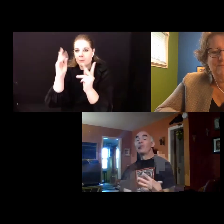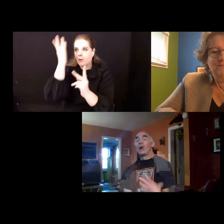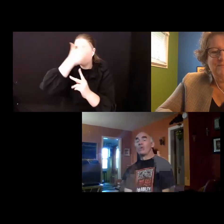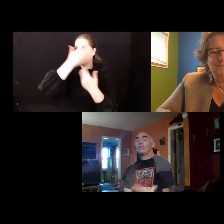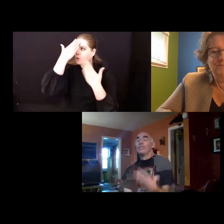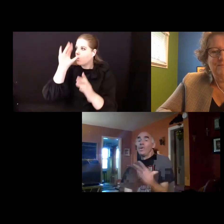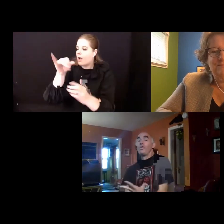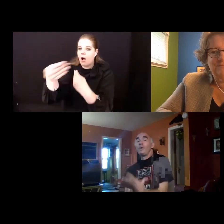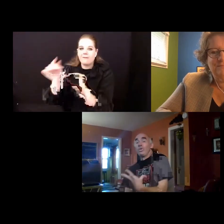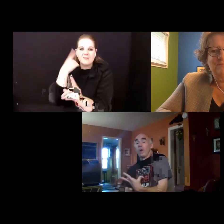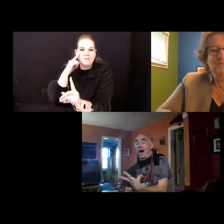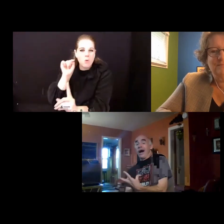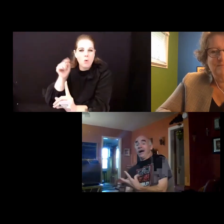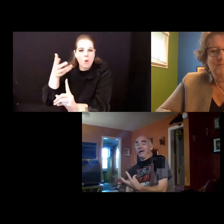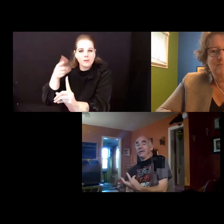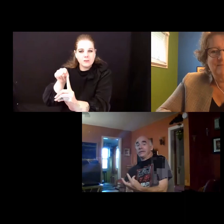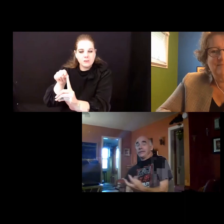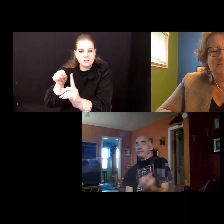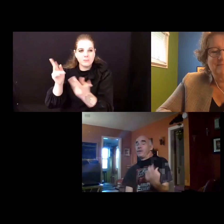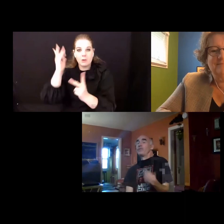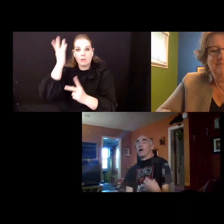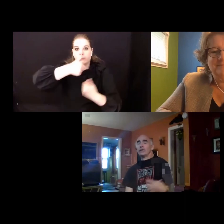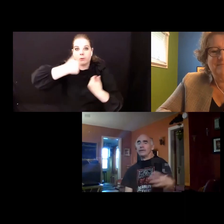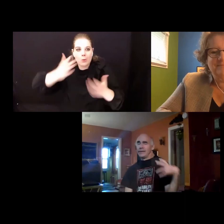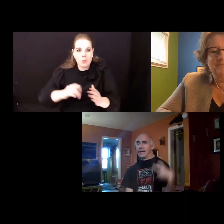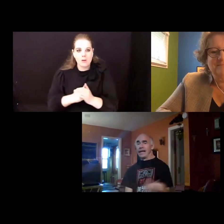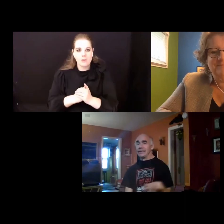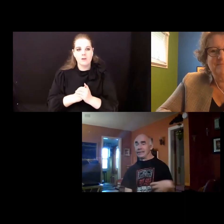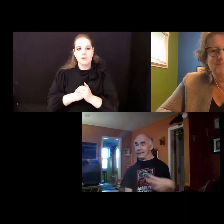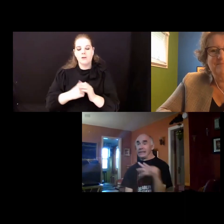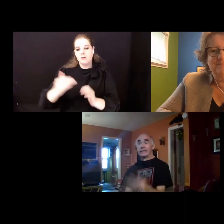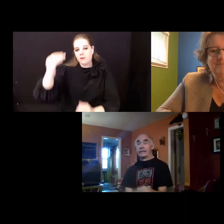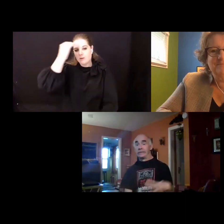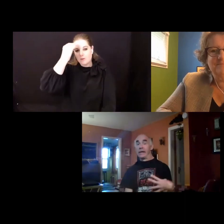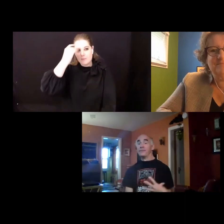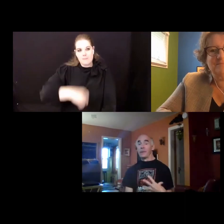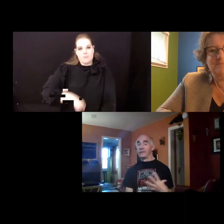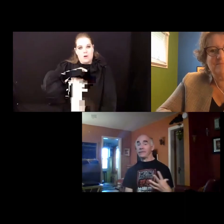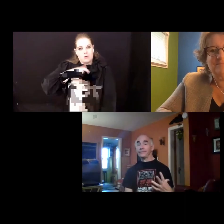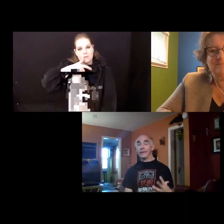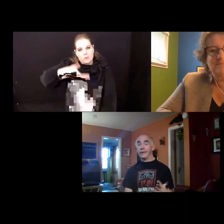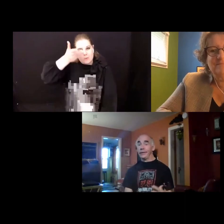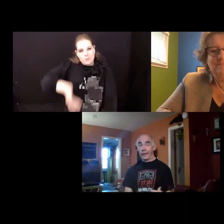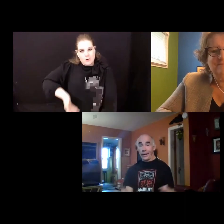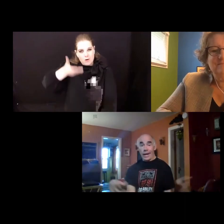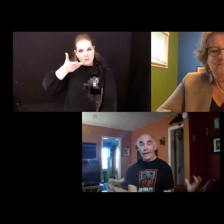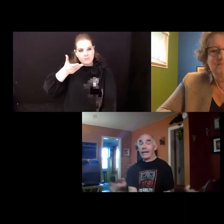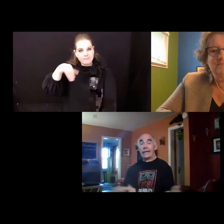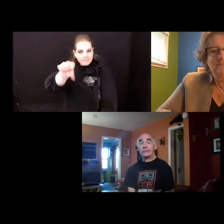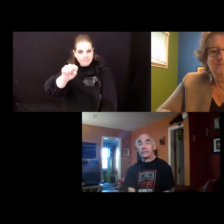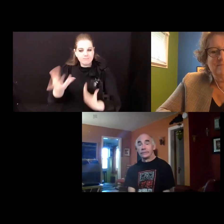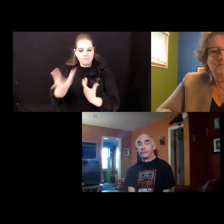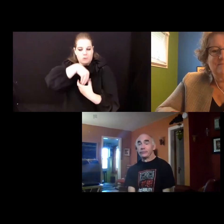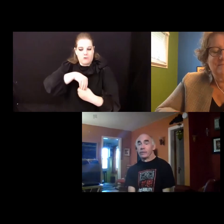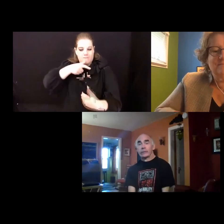be proud of who you are. Be proud of, yes, this is part of me, and